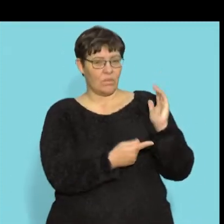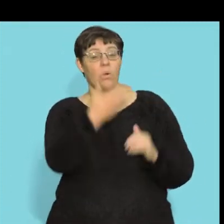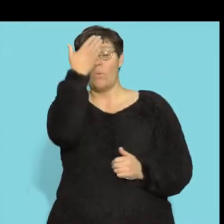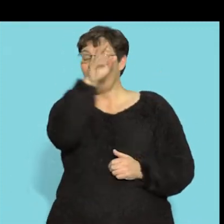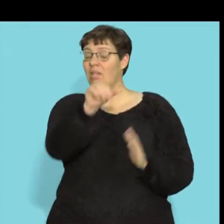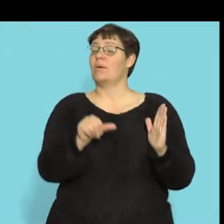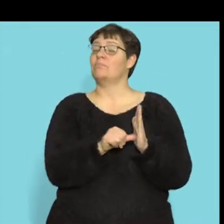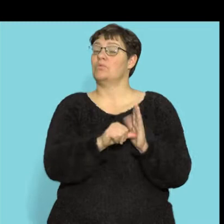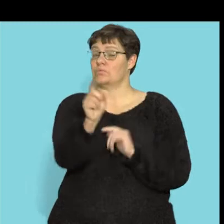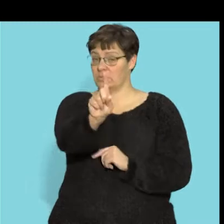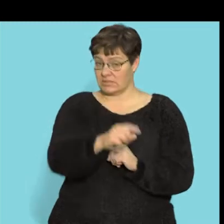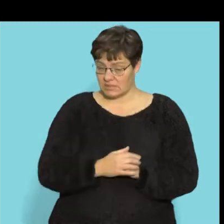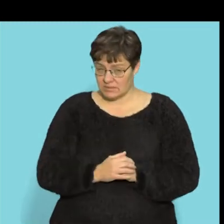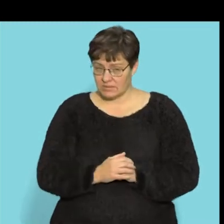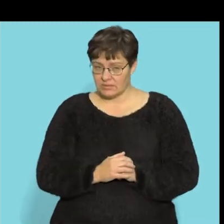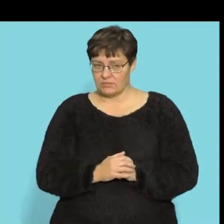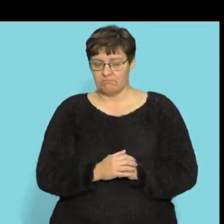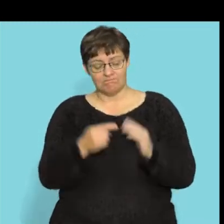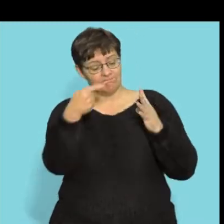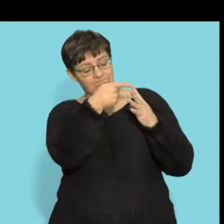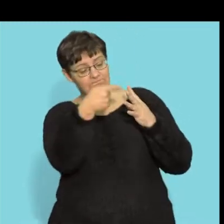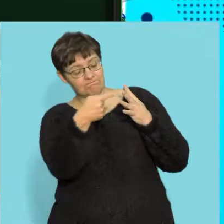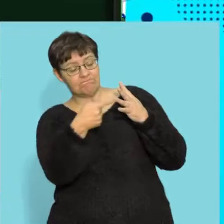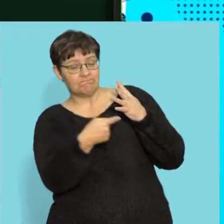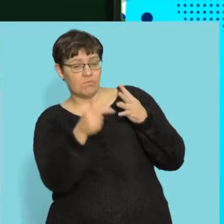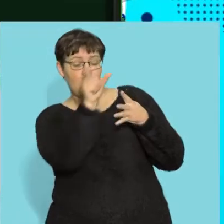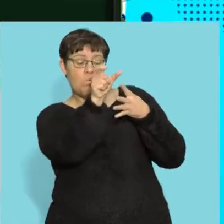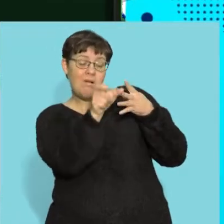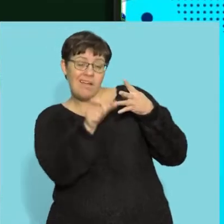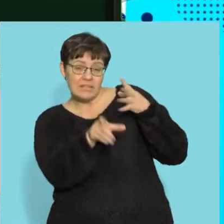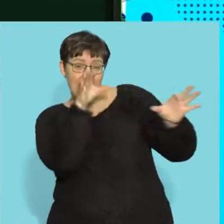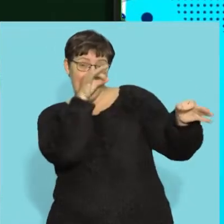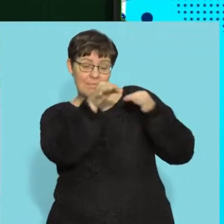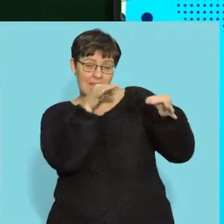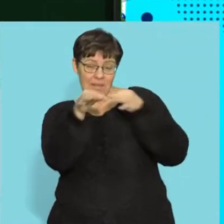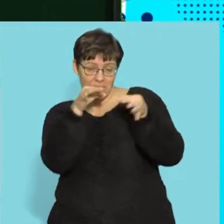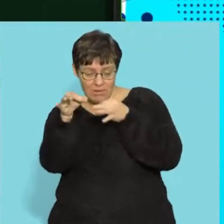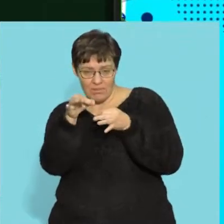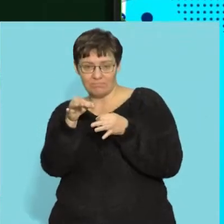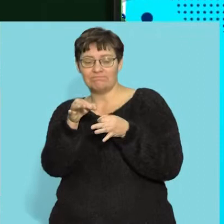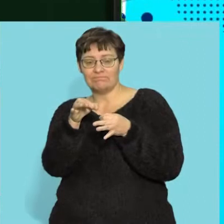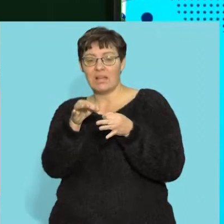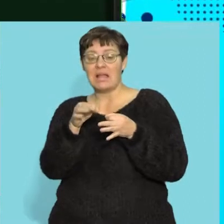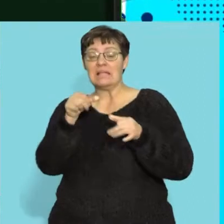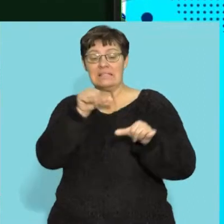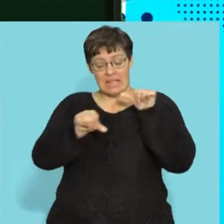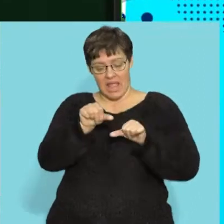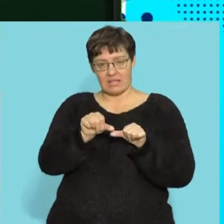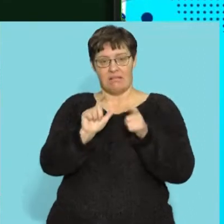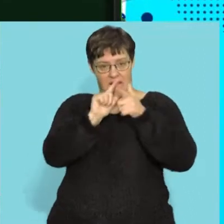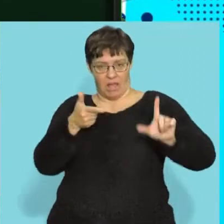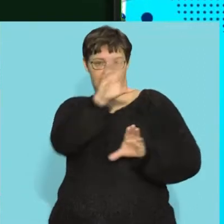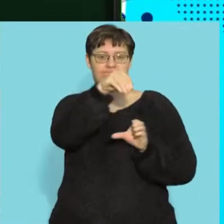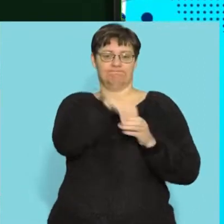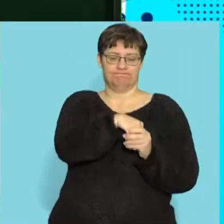is concerned, what is very important is that defining terms is a very important part of the language that